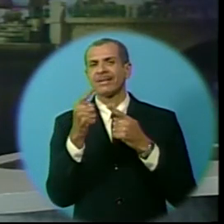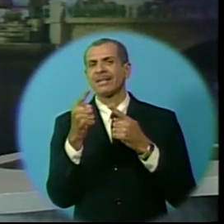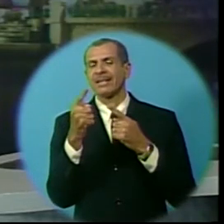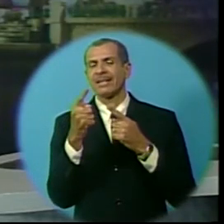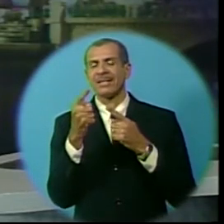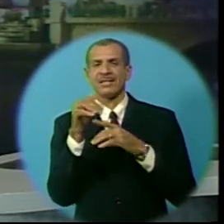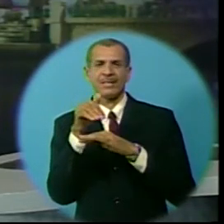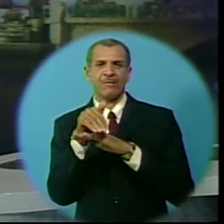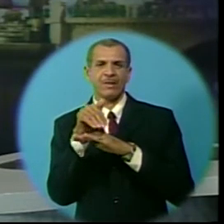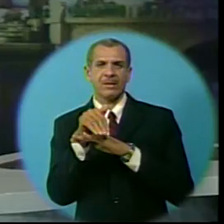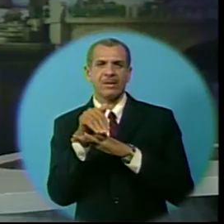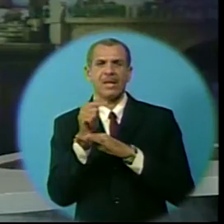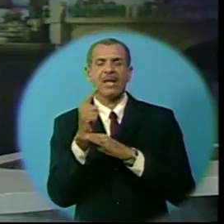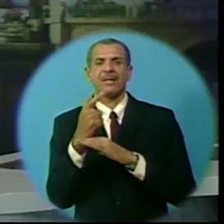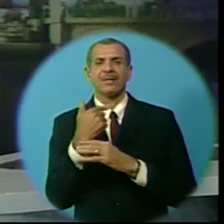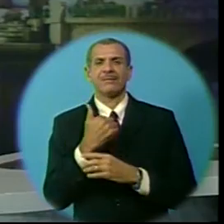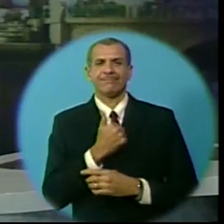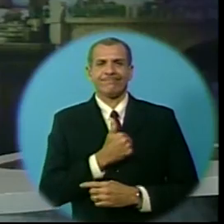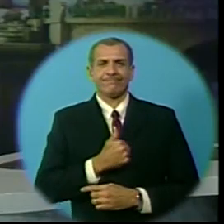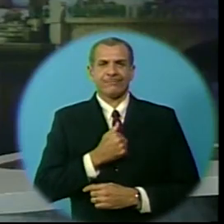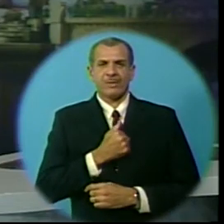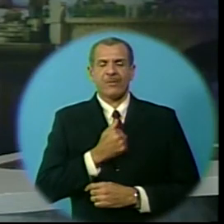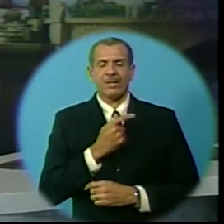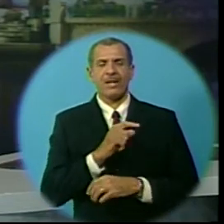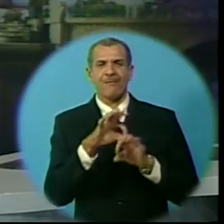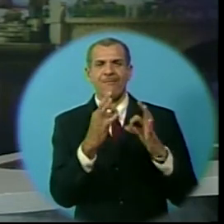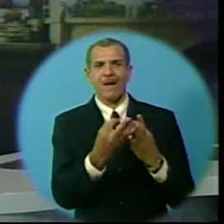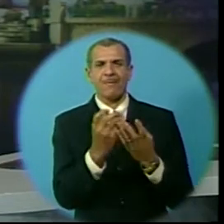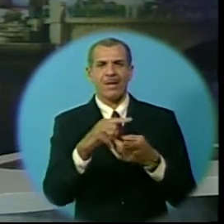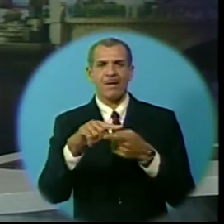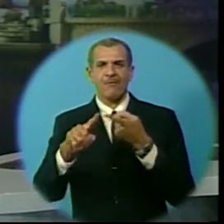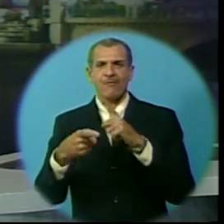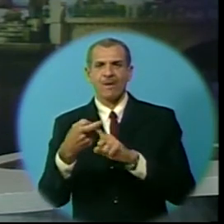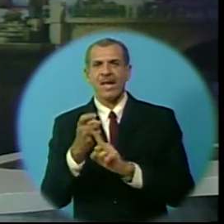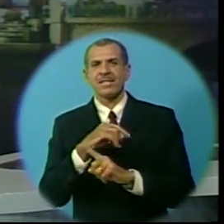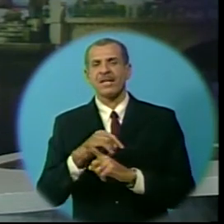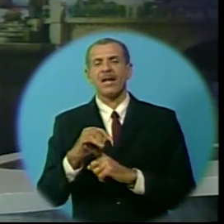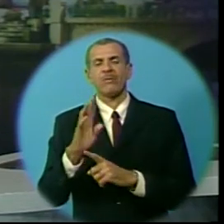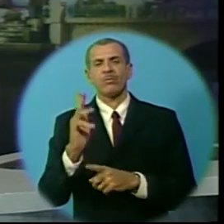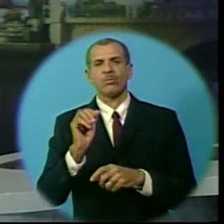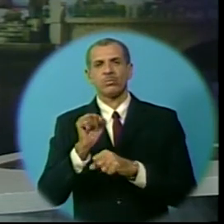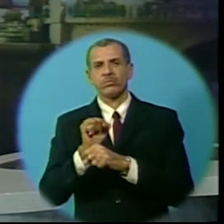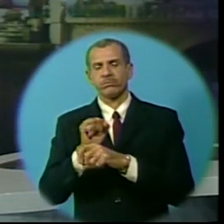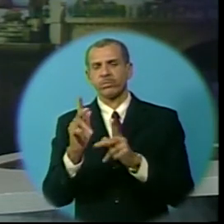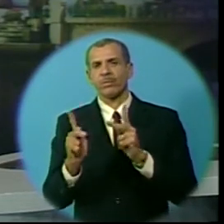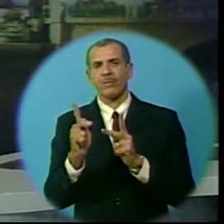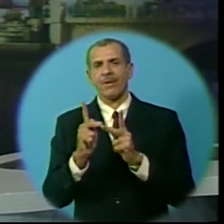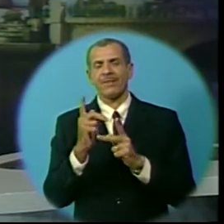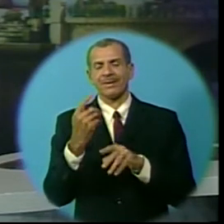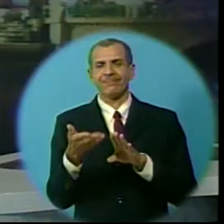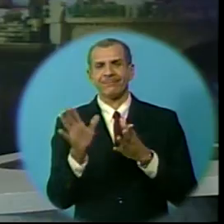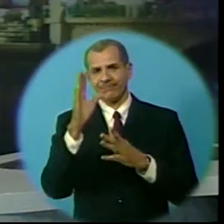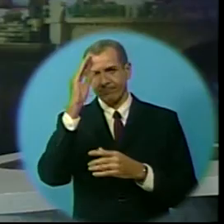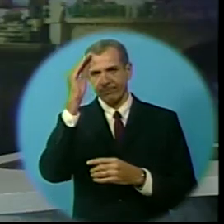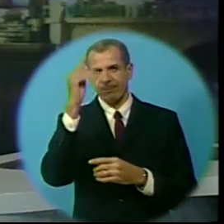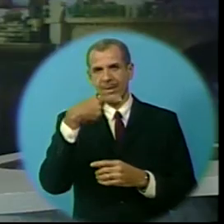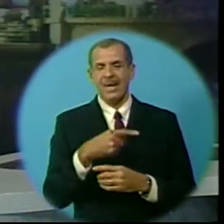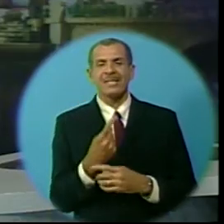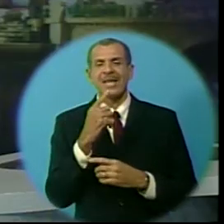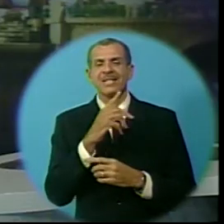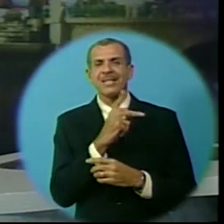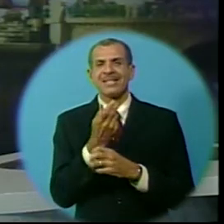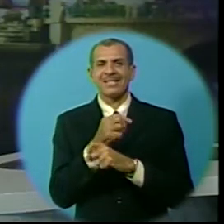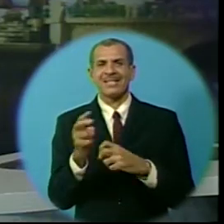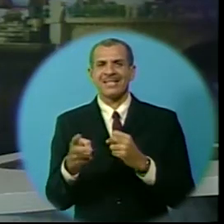this evening expressing heartfelt sympathy to the family, friends and colleagues of the deceased. The company said its safety personnel